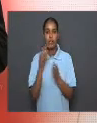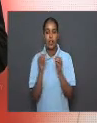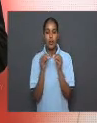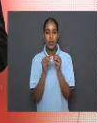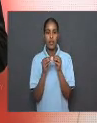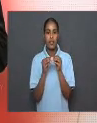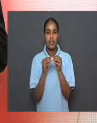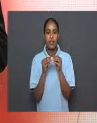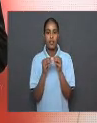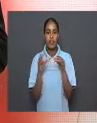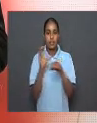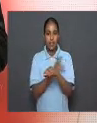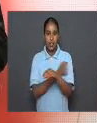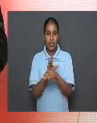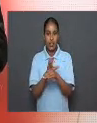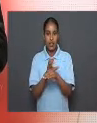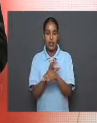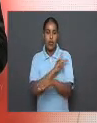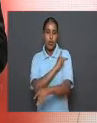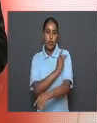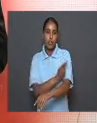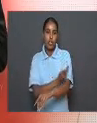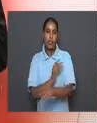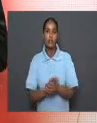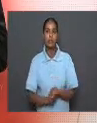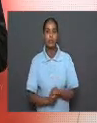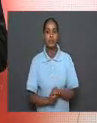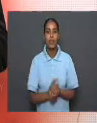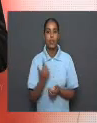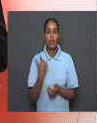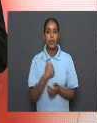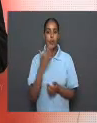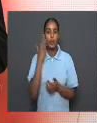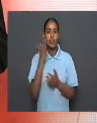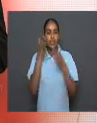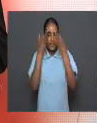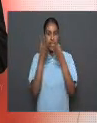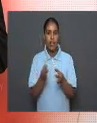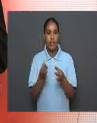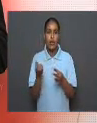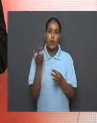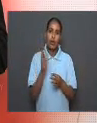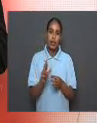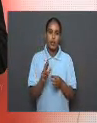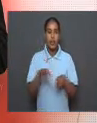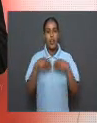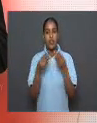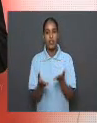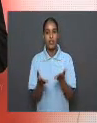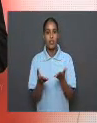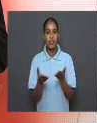calculate cell potential. We will decide whether a